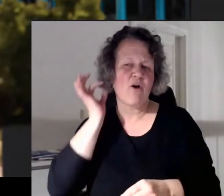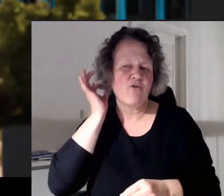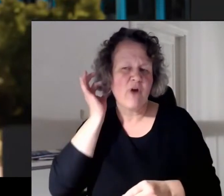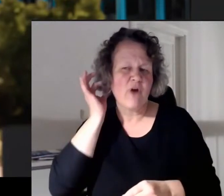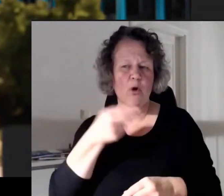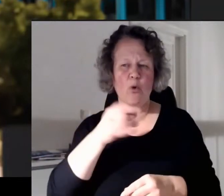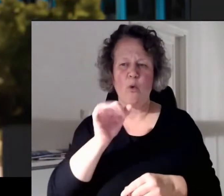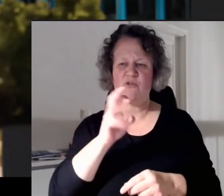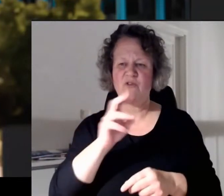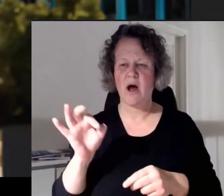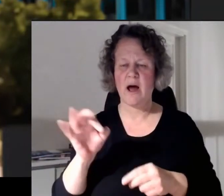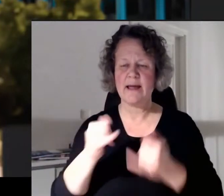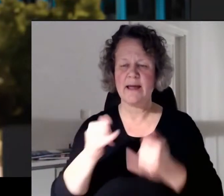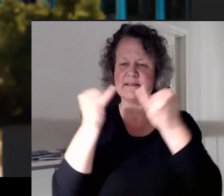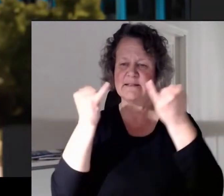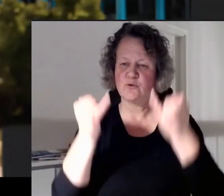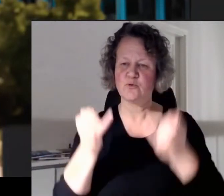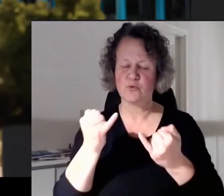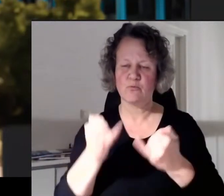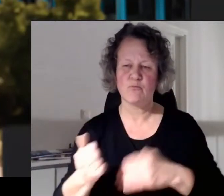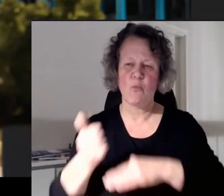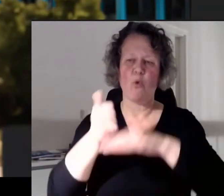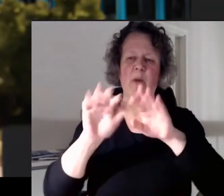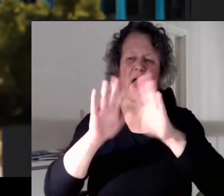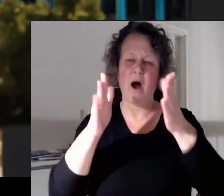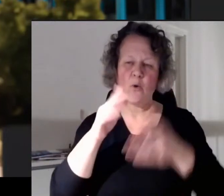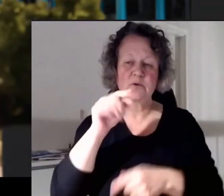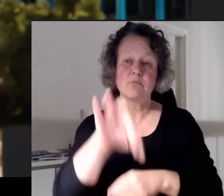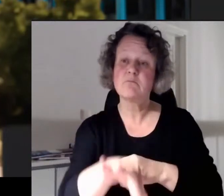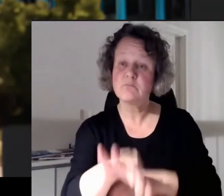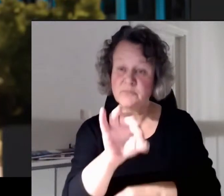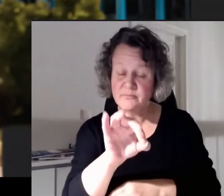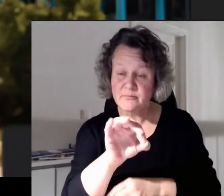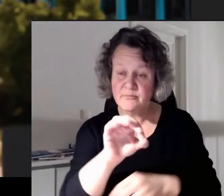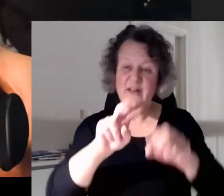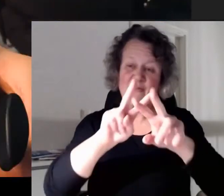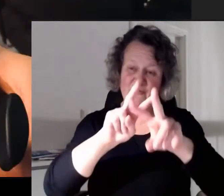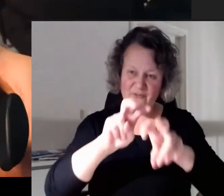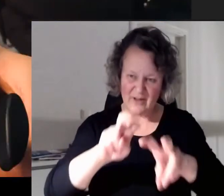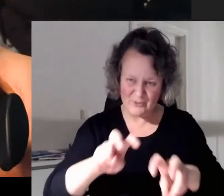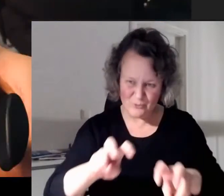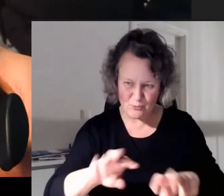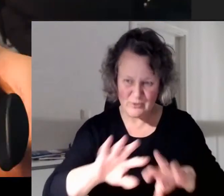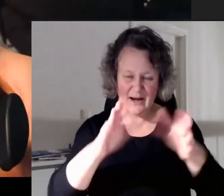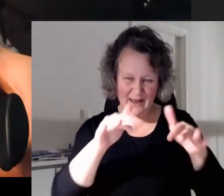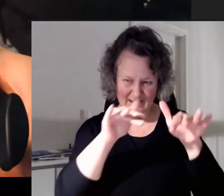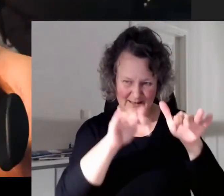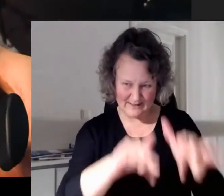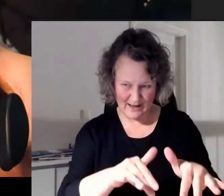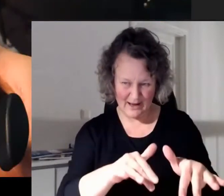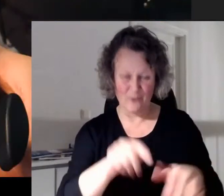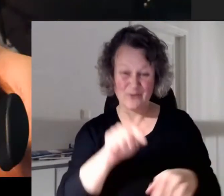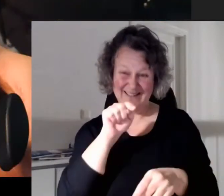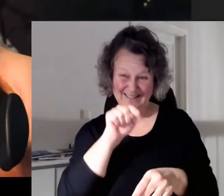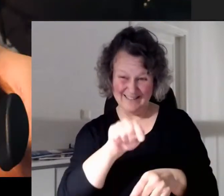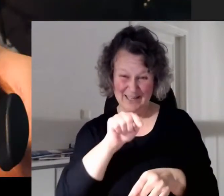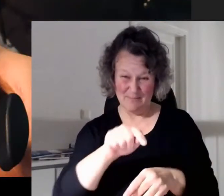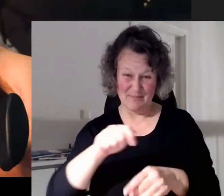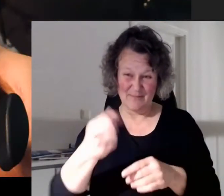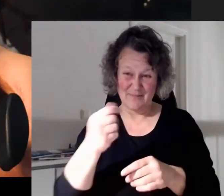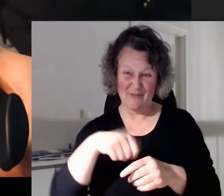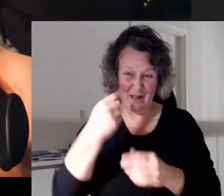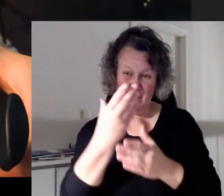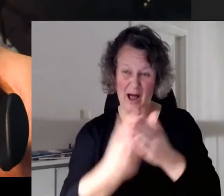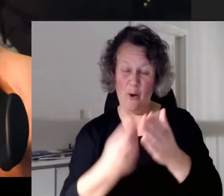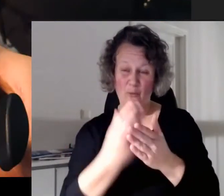the Fraunhofer Institute in Oberhausen, where we made some findings, where we did a short testing device. And at this shooting day, I